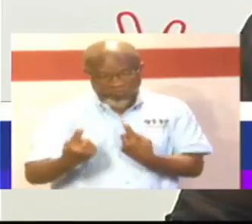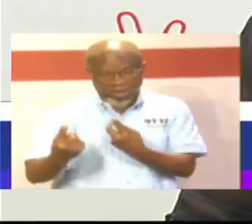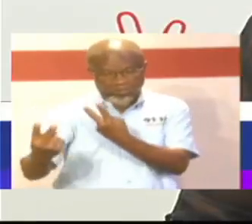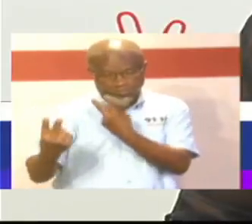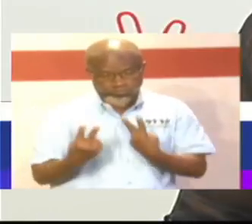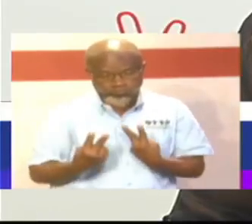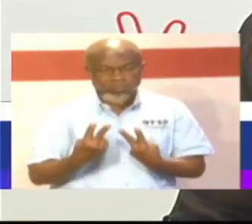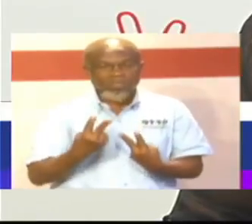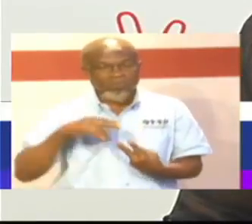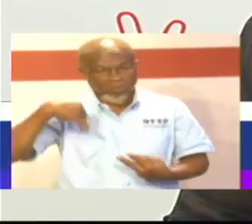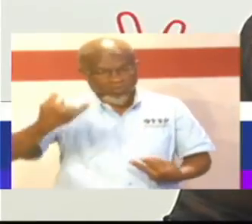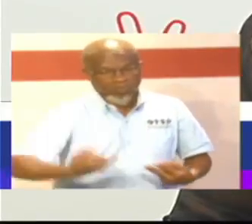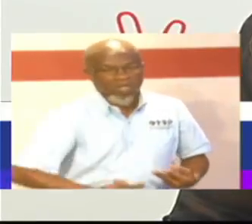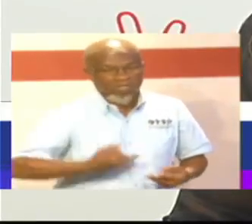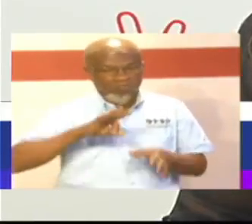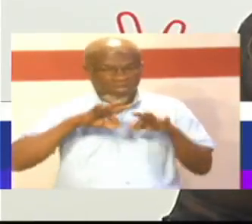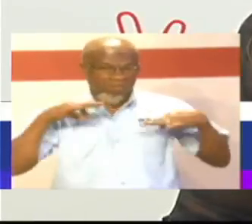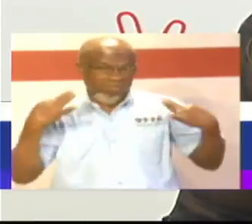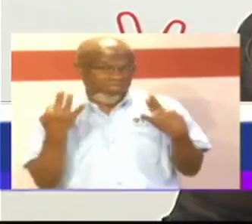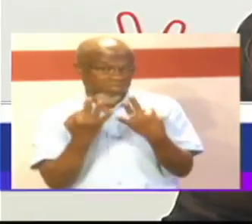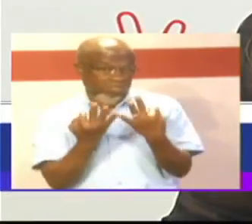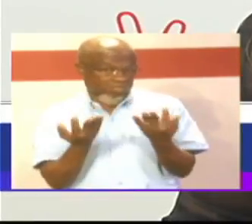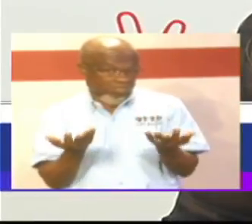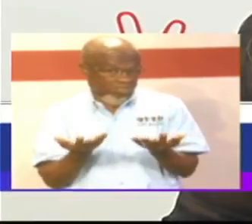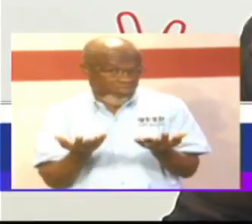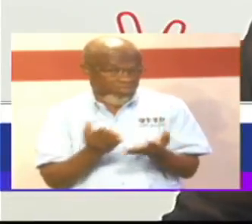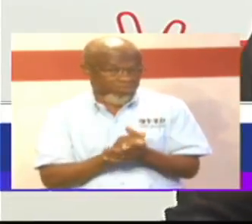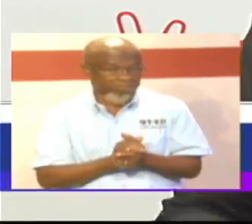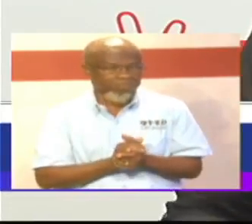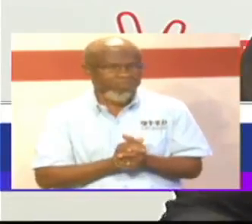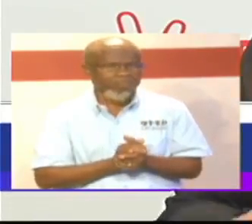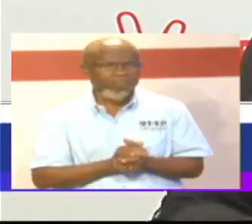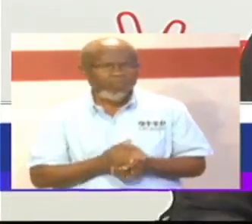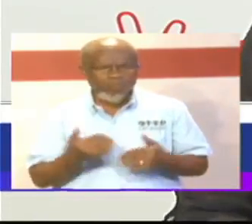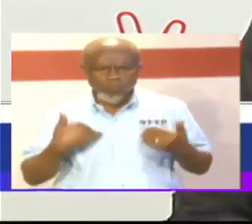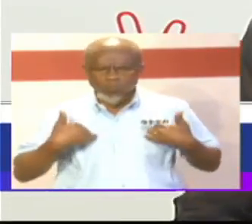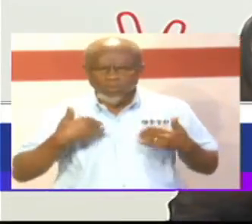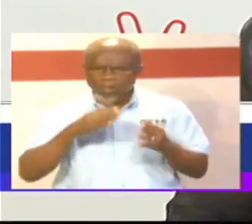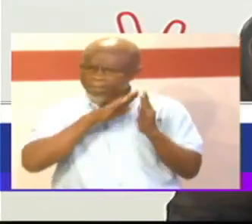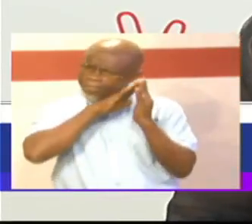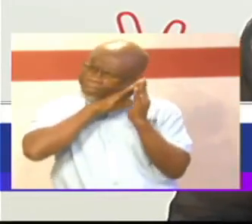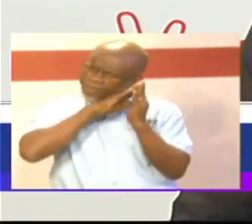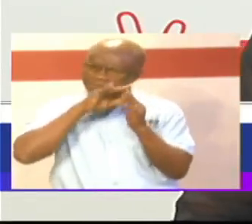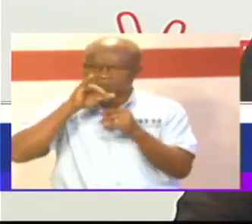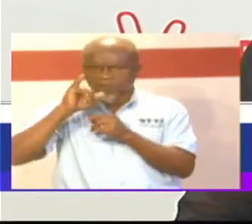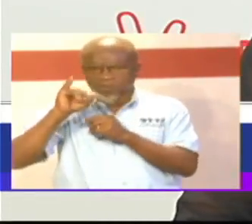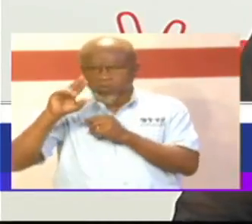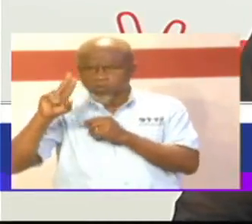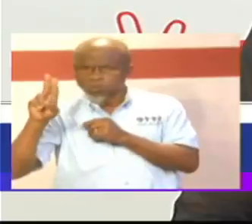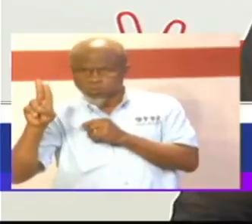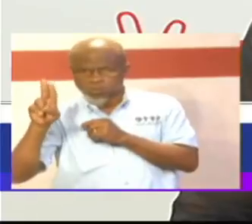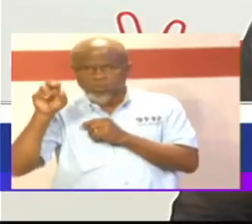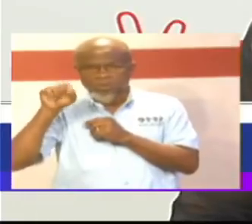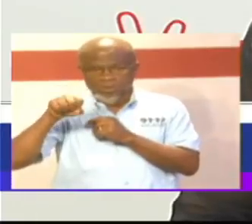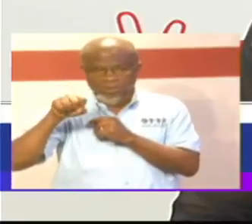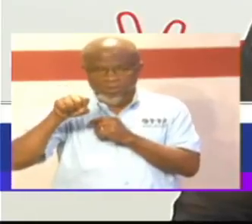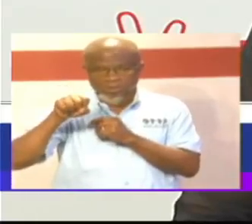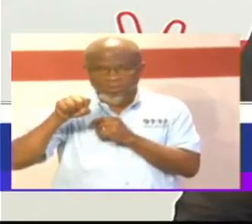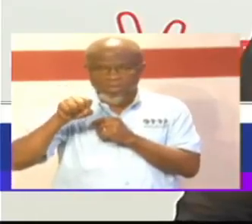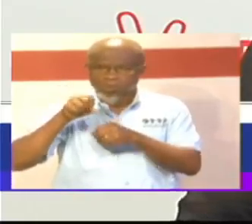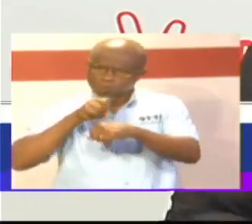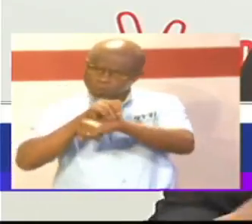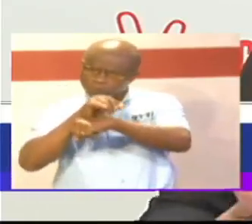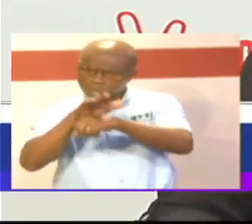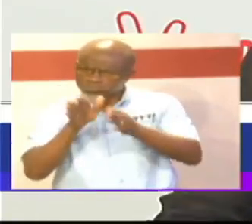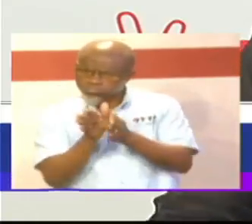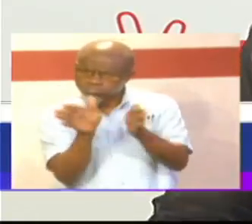question centered around the occupancy levels in the intensive care units. Firstly, I'd just like to advise the population